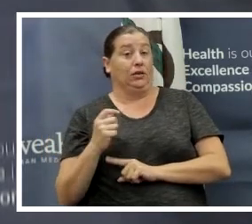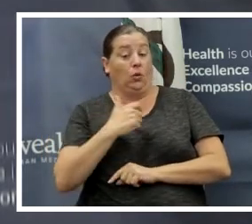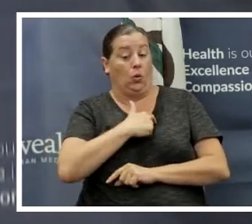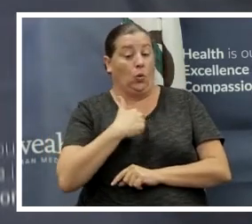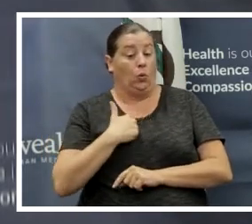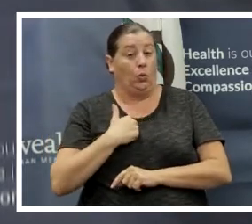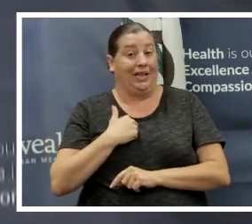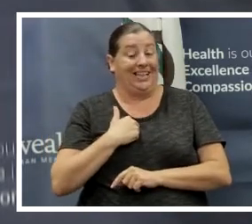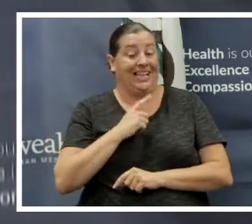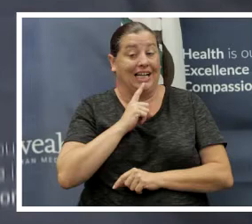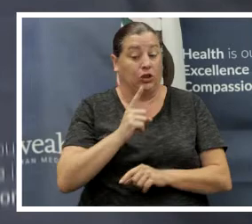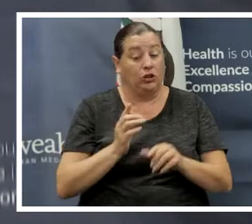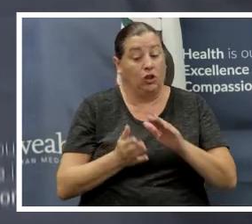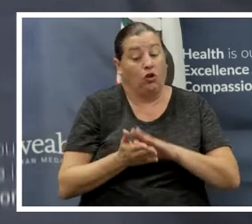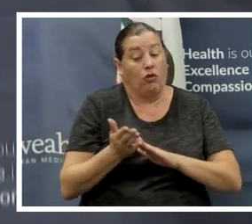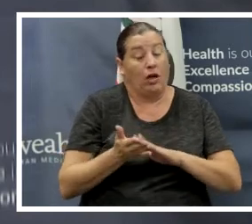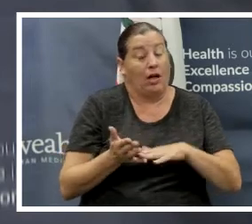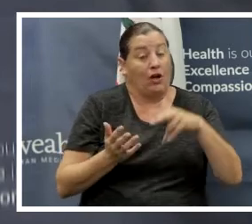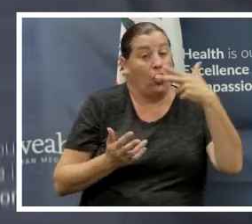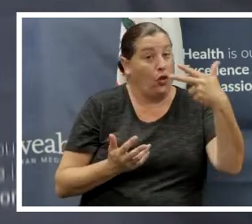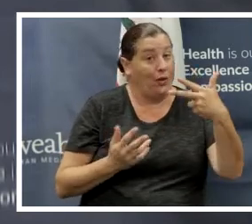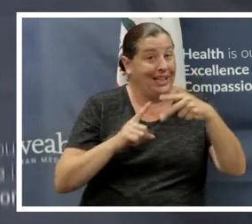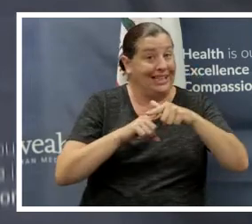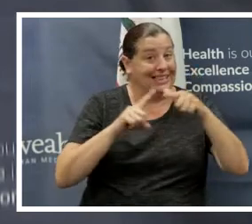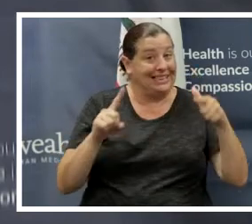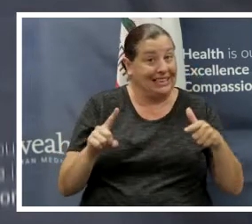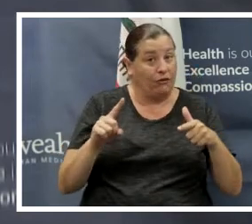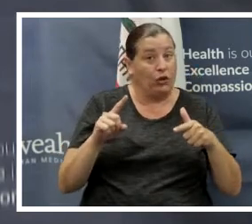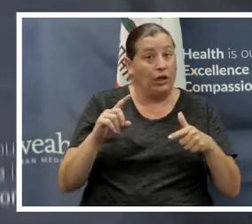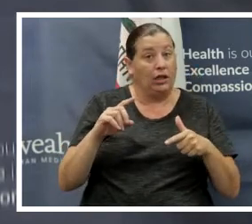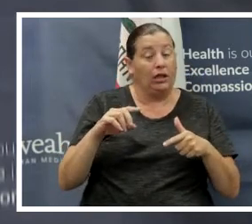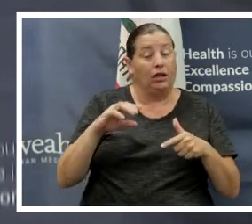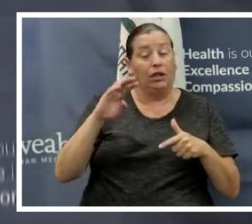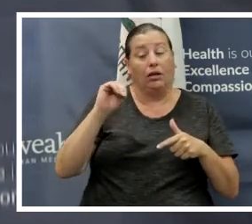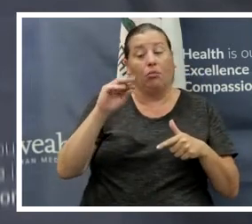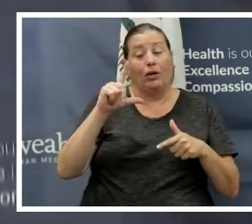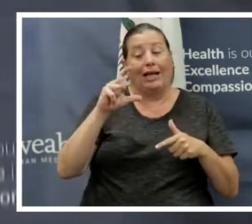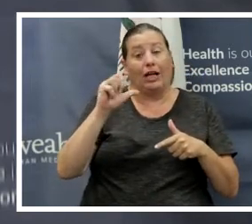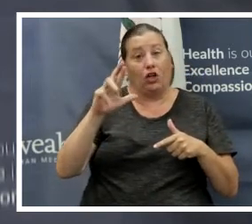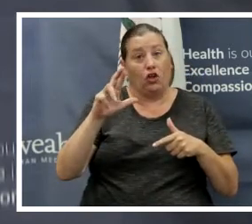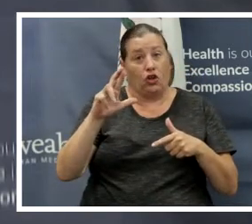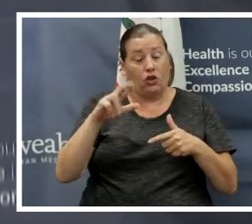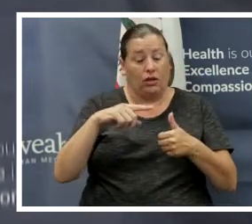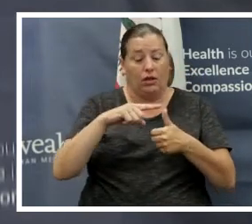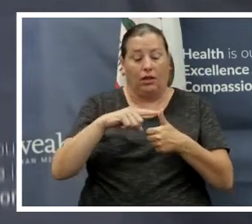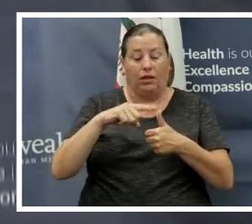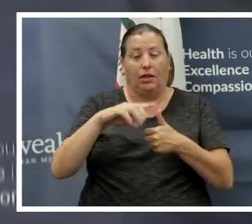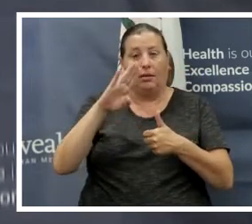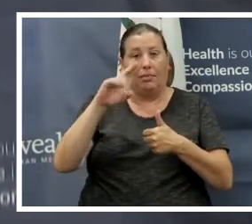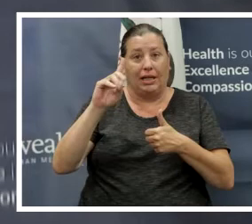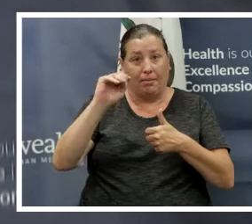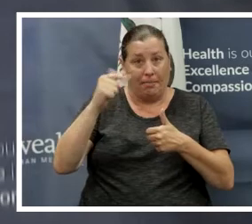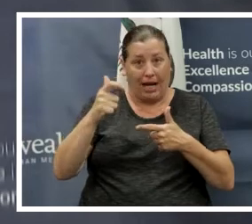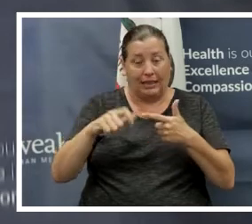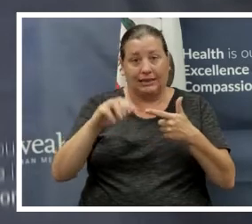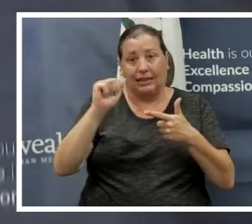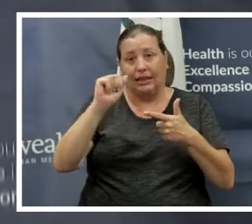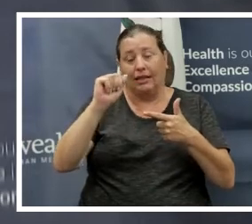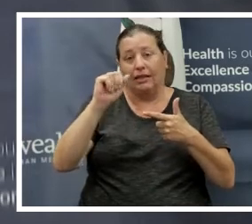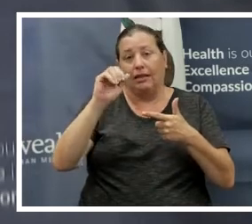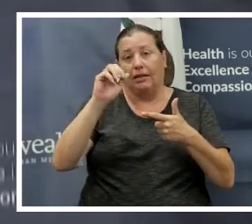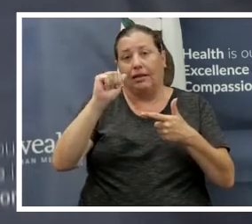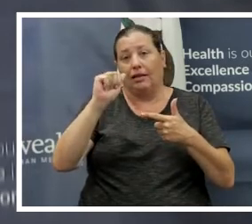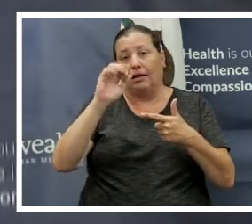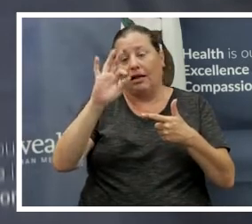run 3 different molecular PCR-based platforms: the BD Max, the Abbott ID Now, and